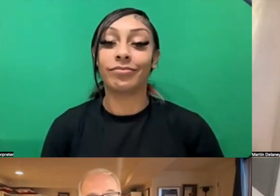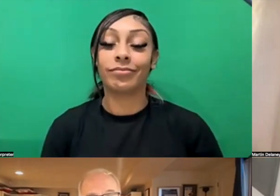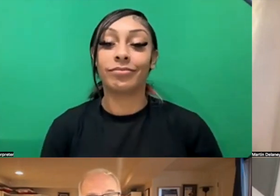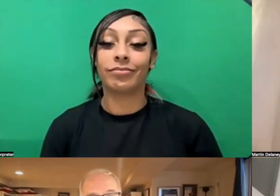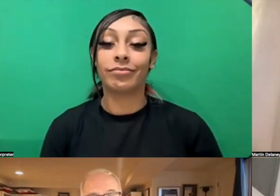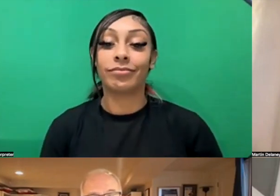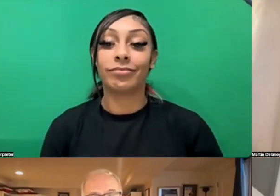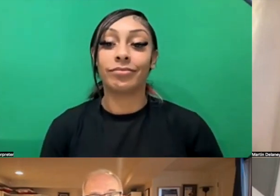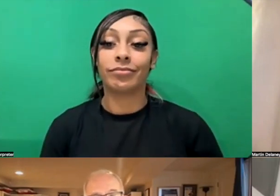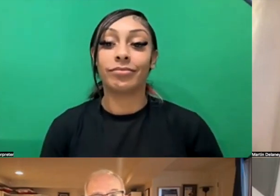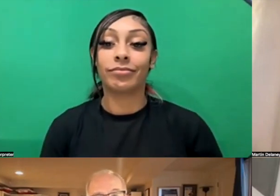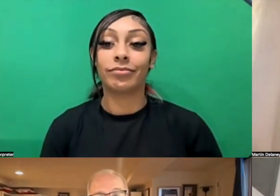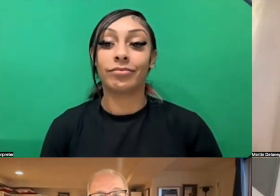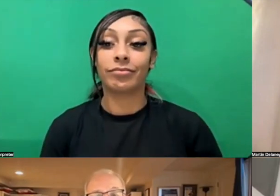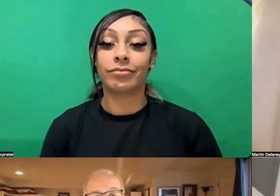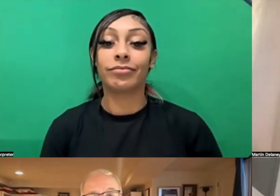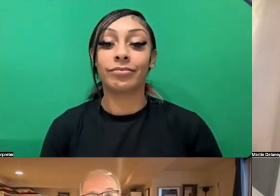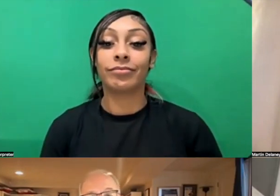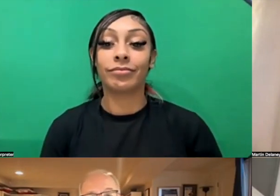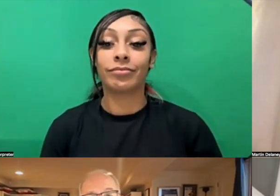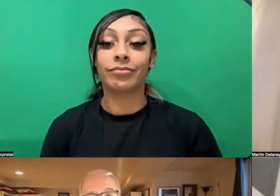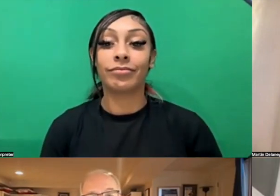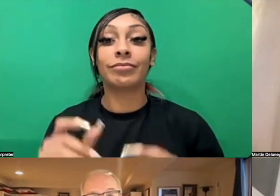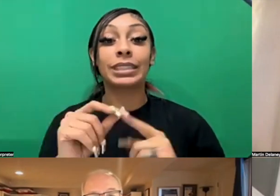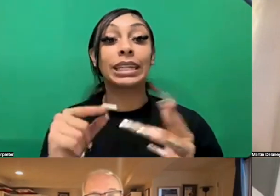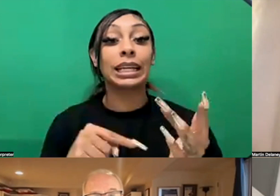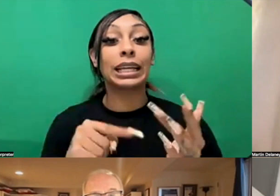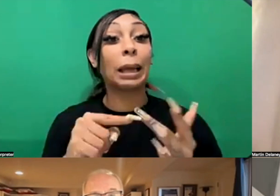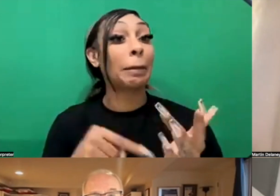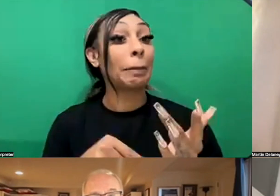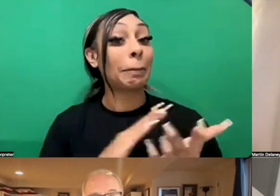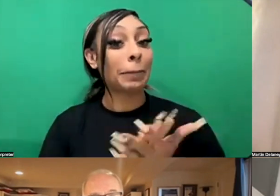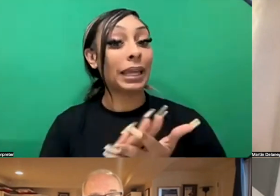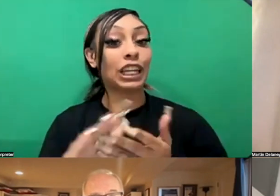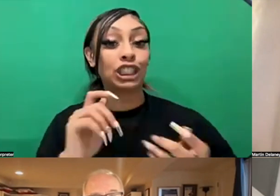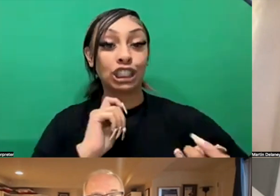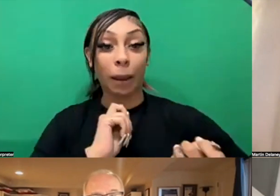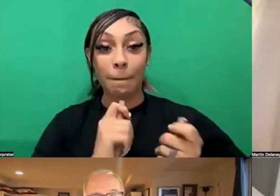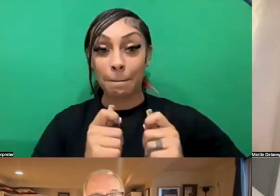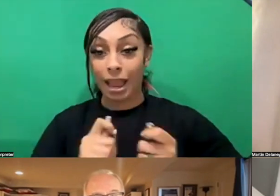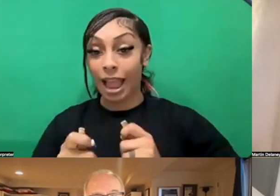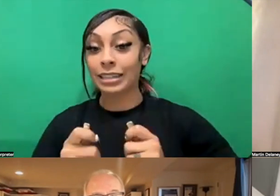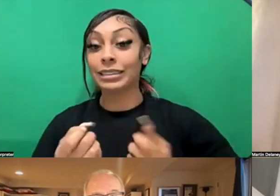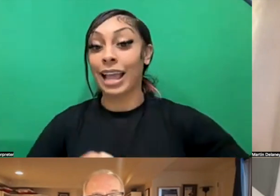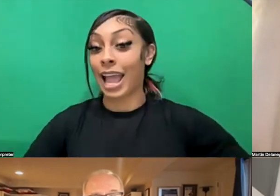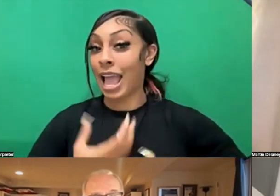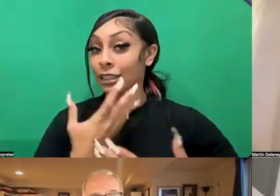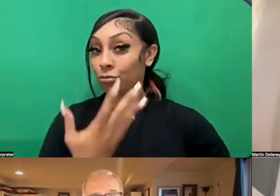independent pitch bend and controller, so expression for each note,